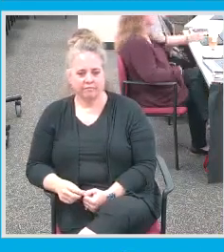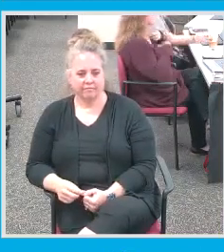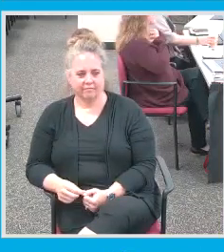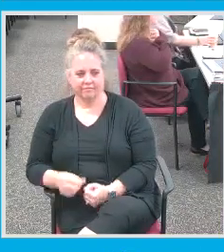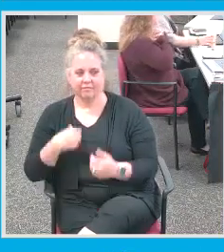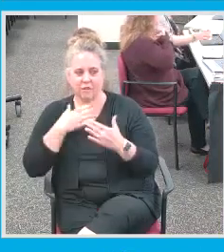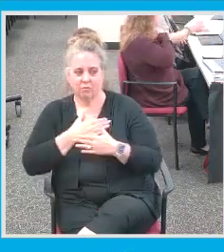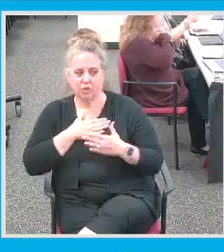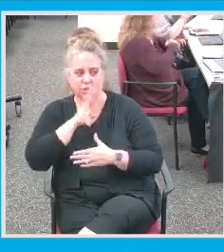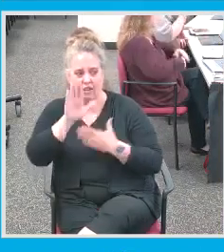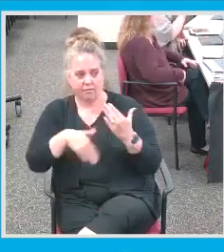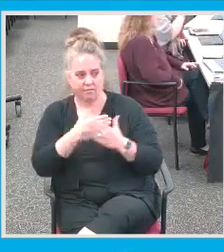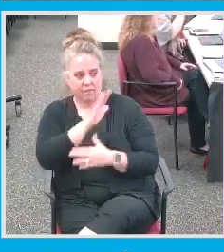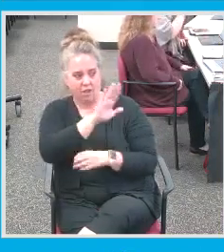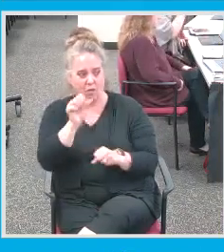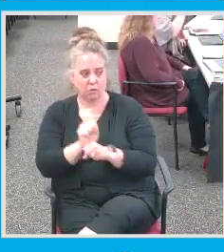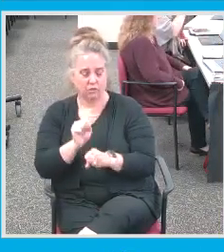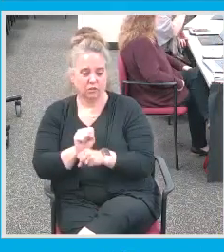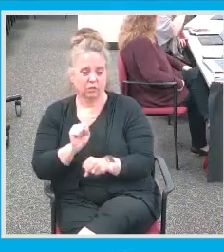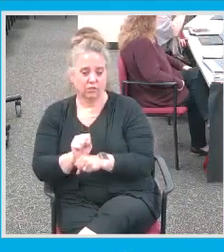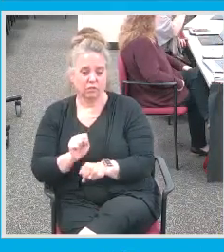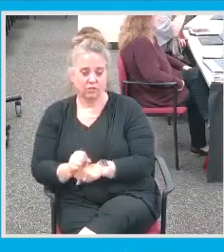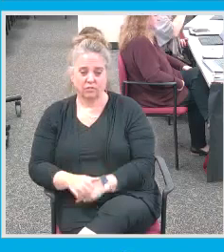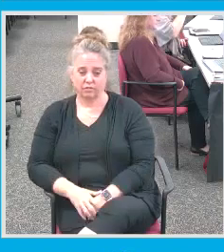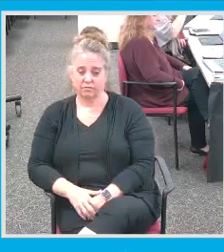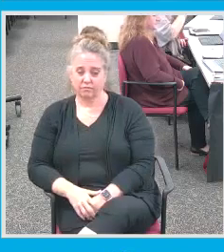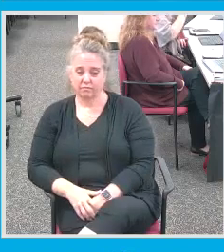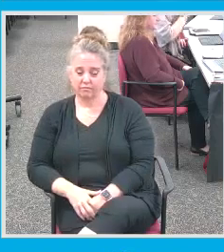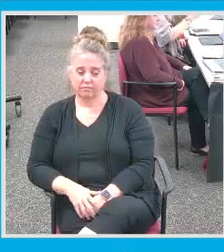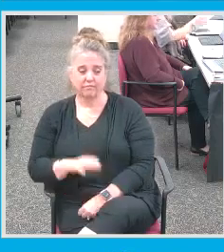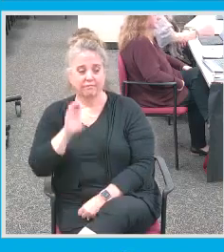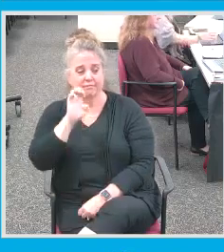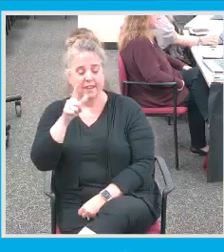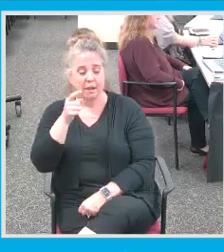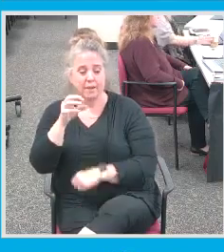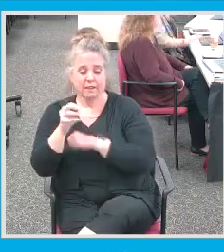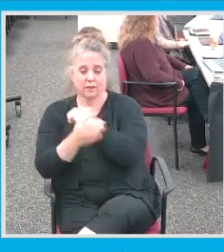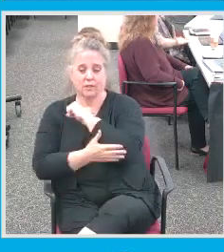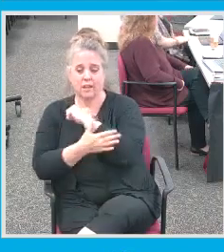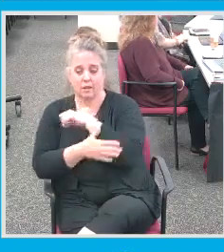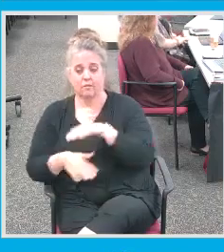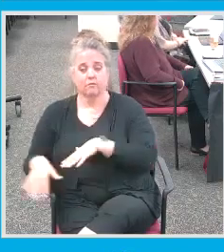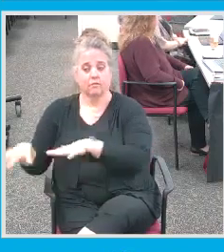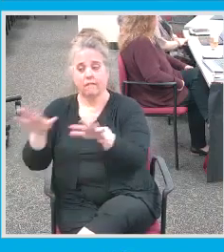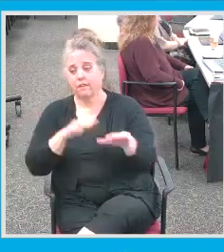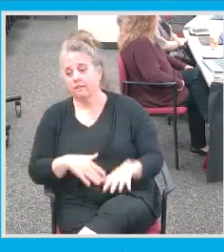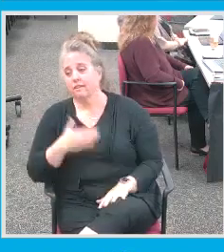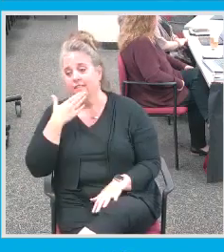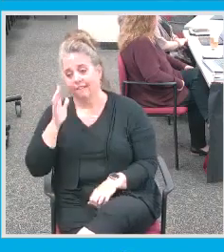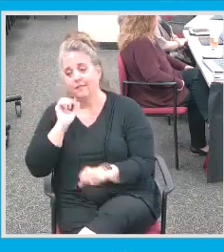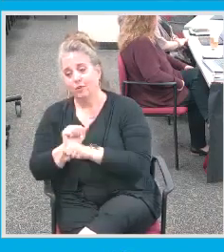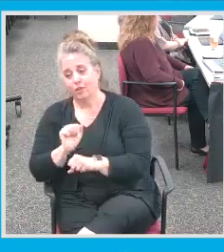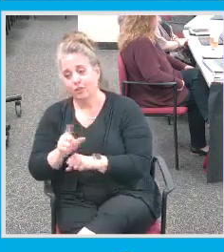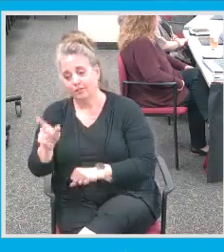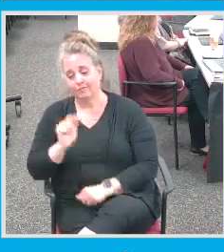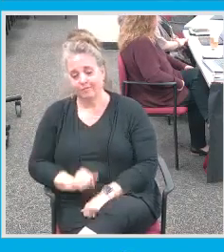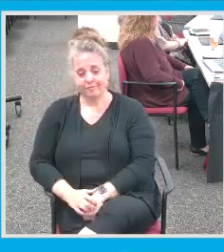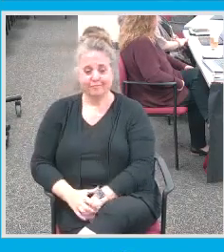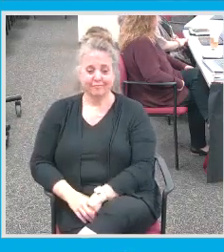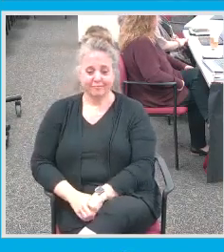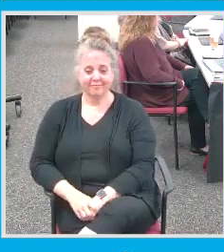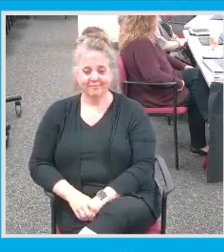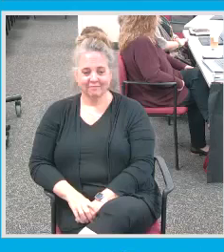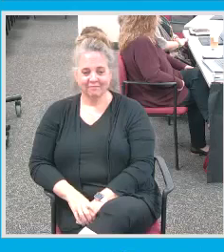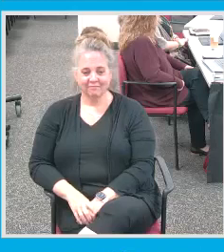done throughout El Paso County by everybody who presented this morning. Now,